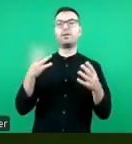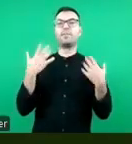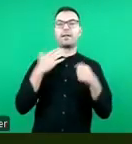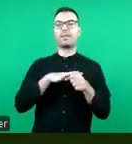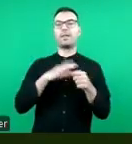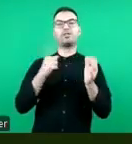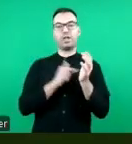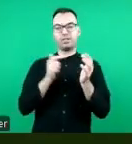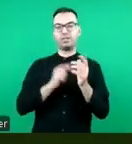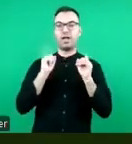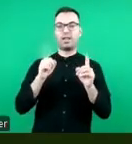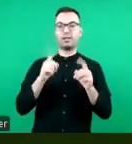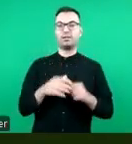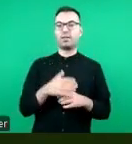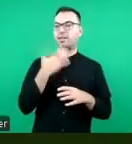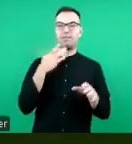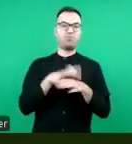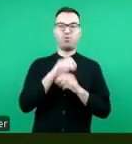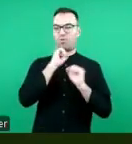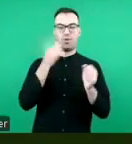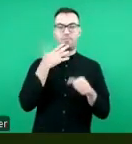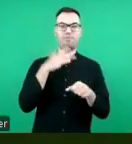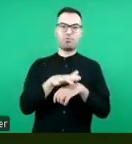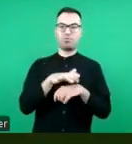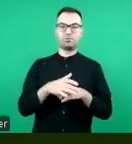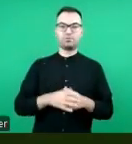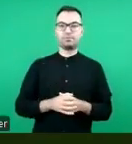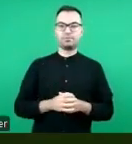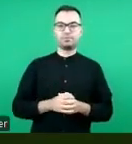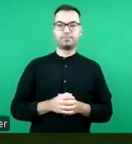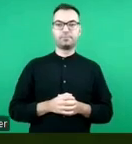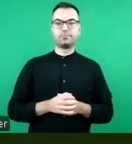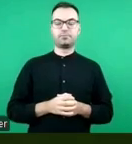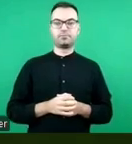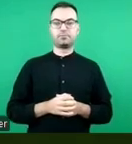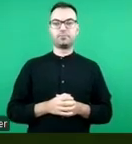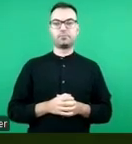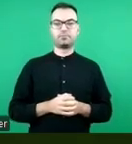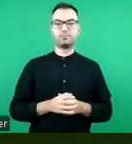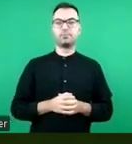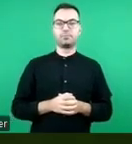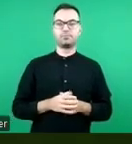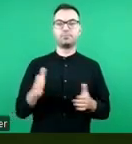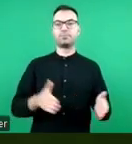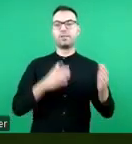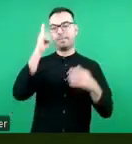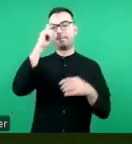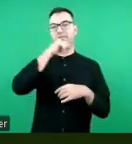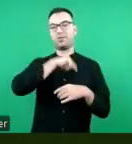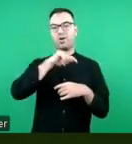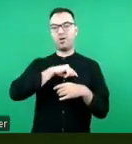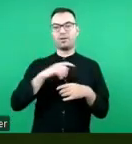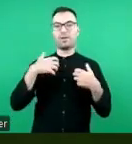but there was no direct effect, I would say. And then from environmental psychology, there is